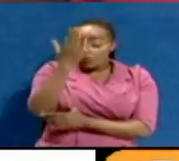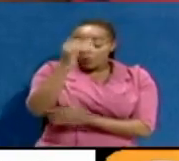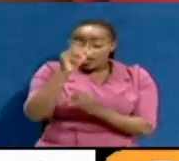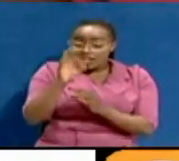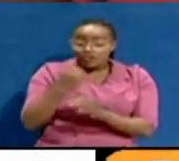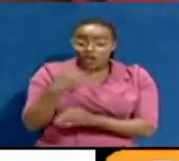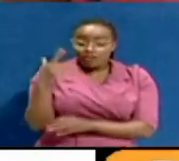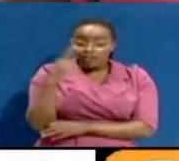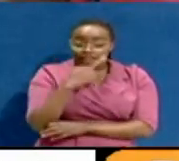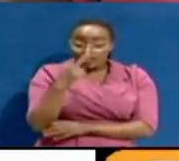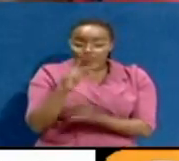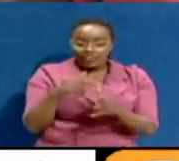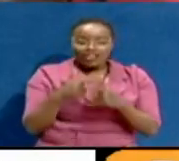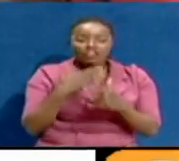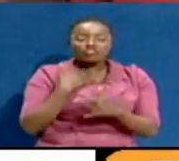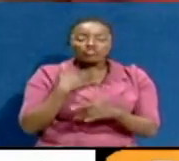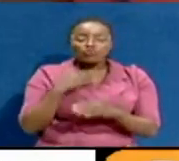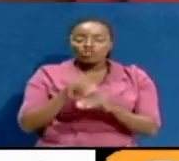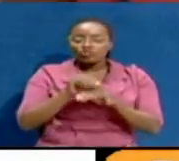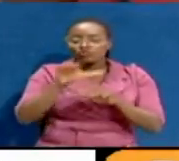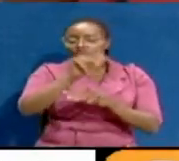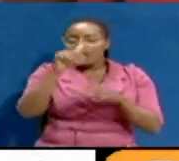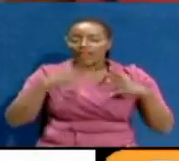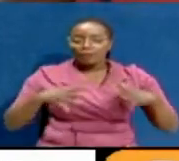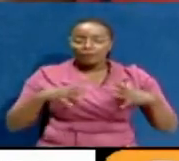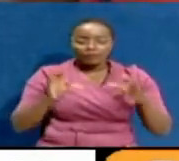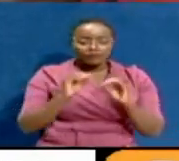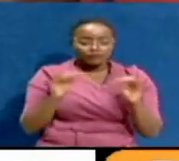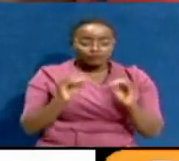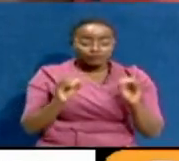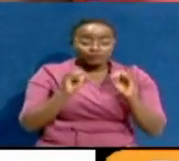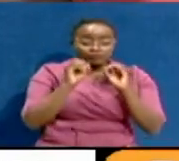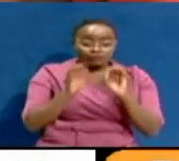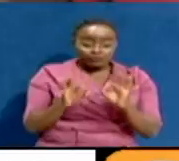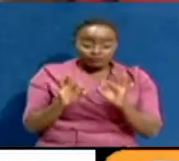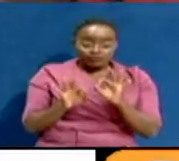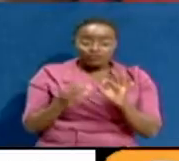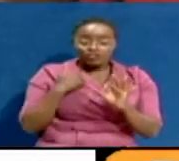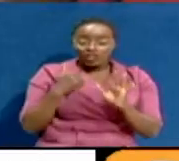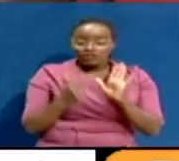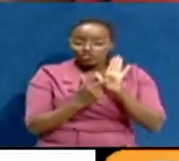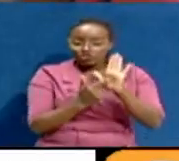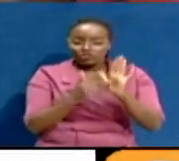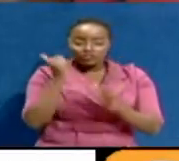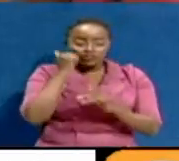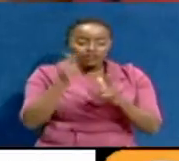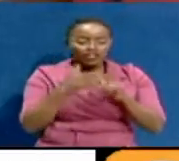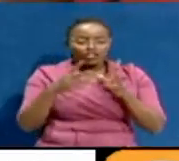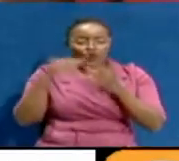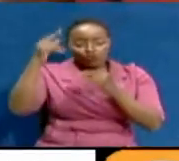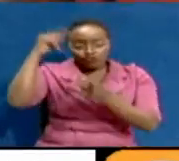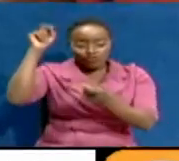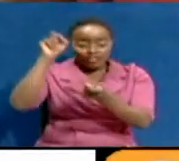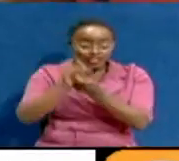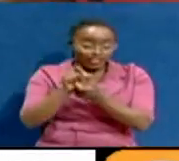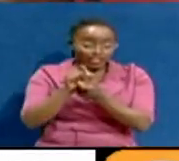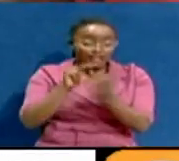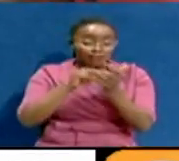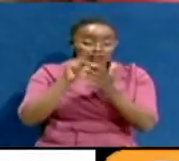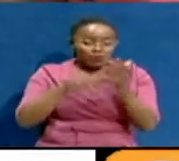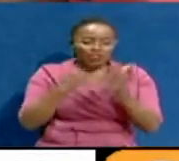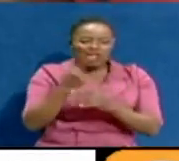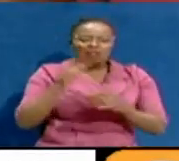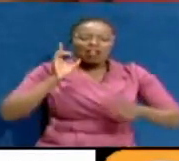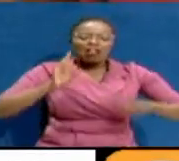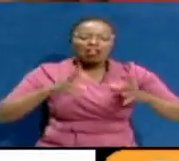you've been exposed, you do not want to expose other people. And if you develop symptoms, then go for a test. So don't